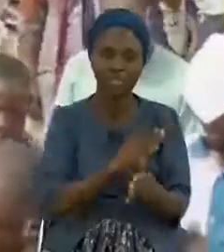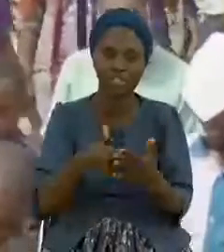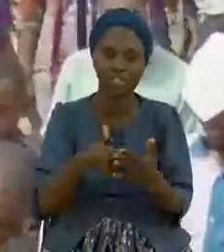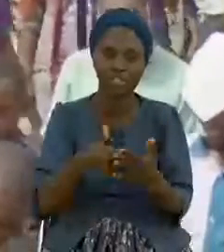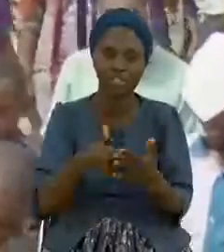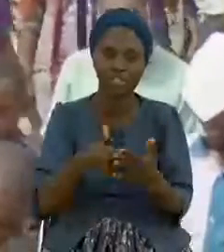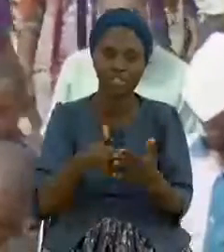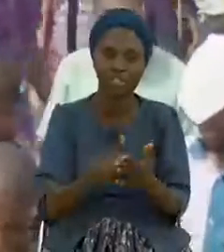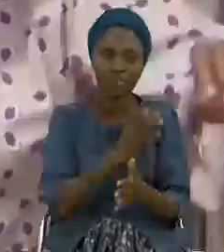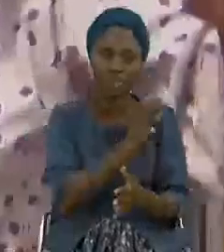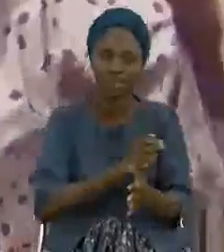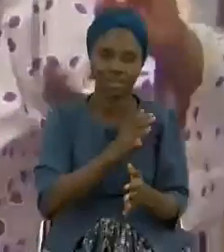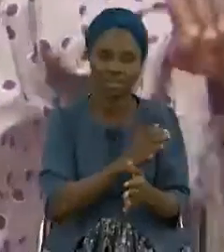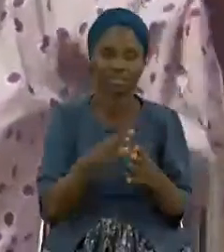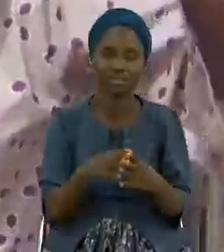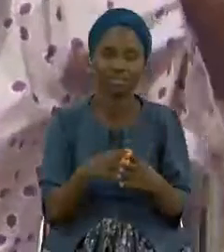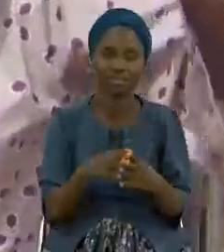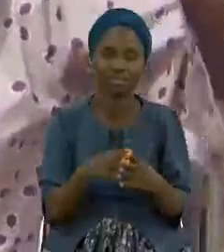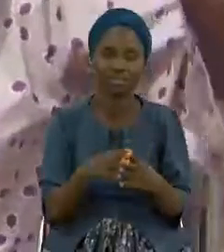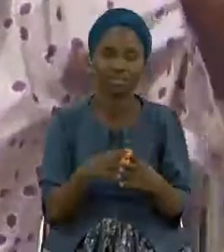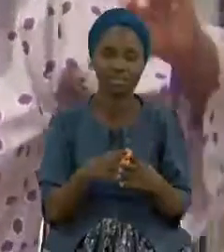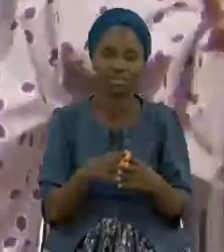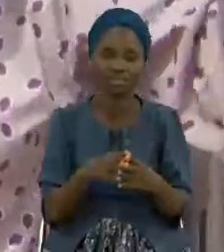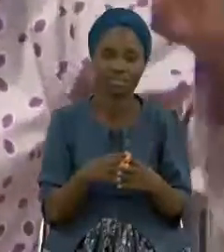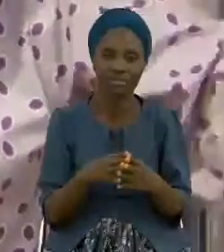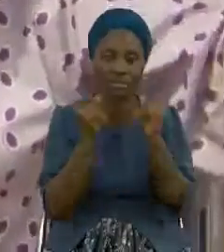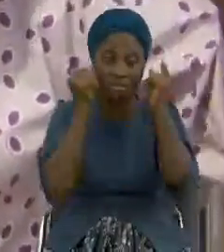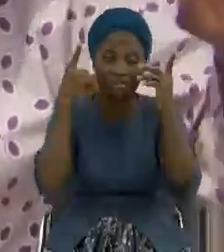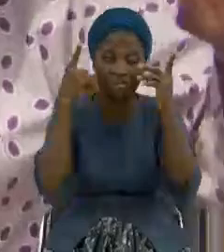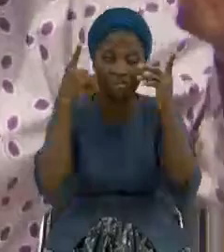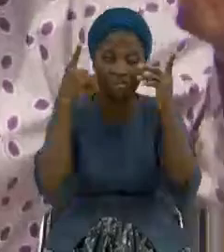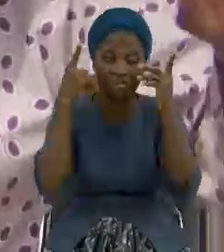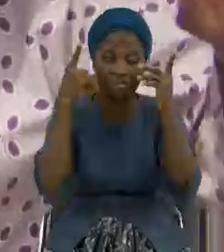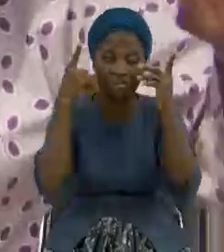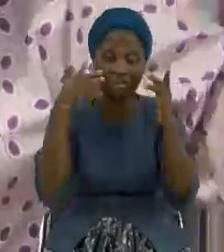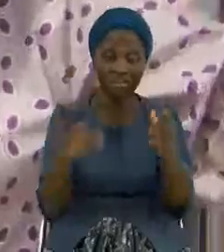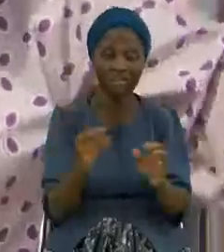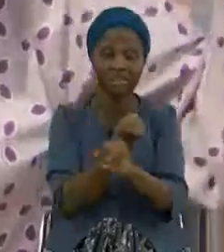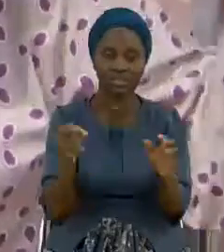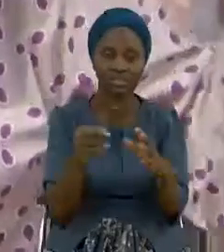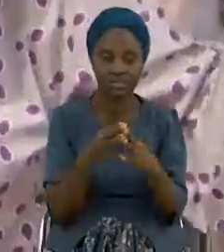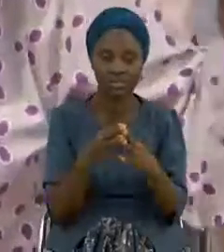marvels of salvation. As he pardons you,